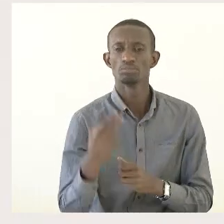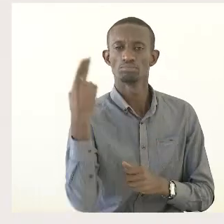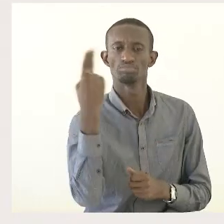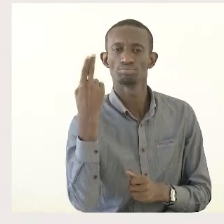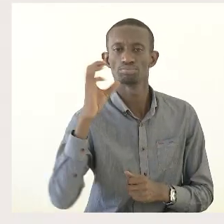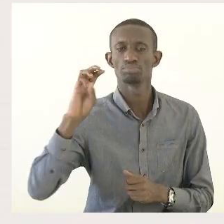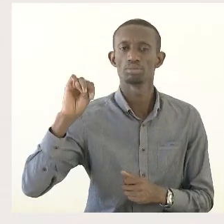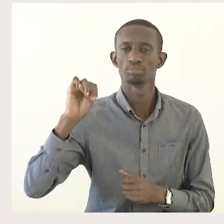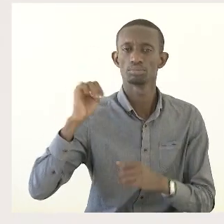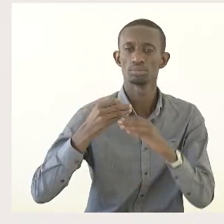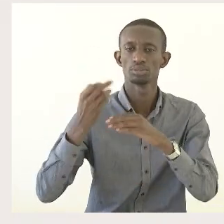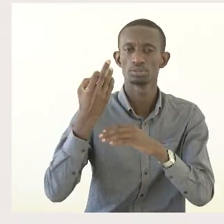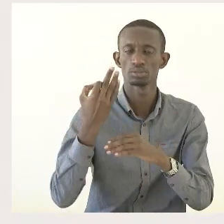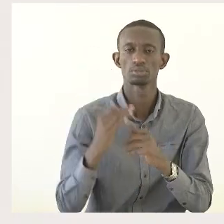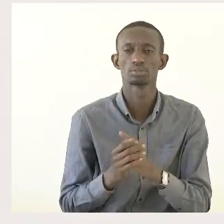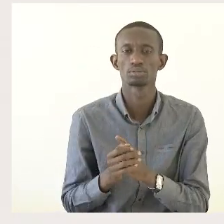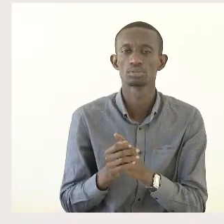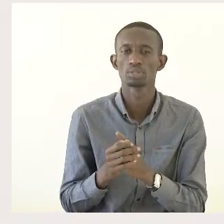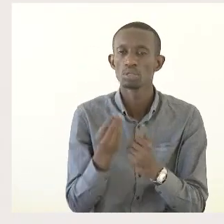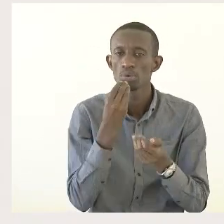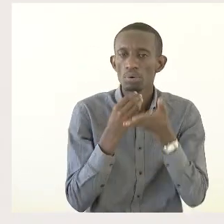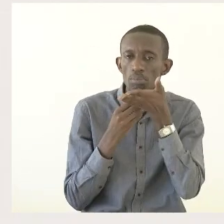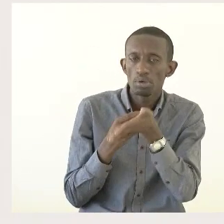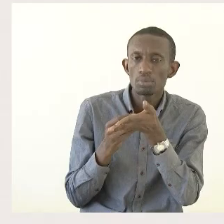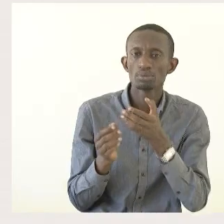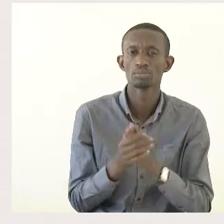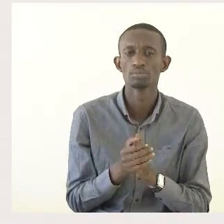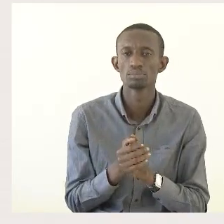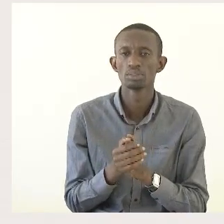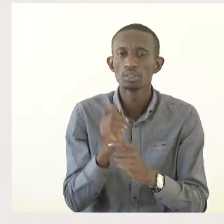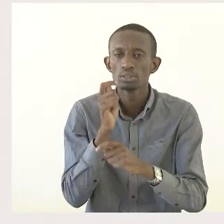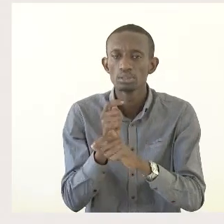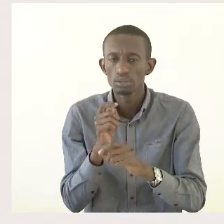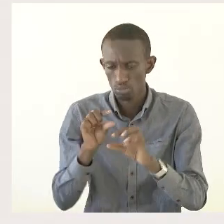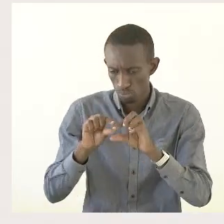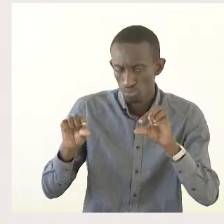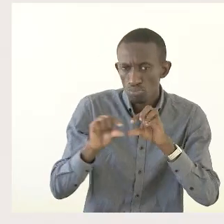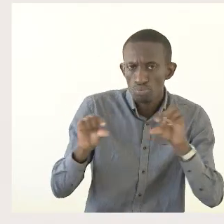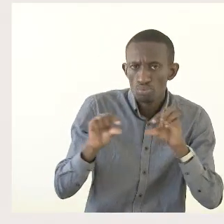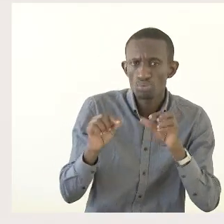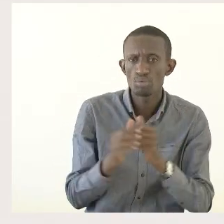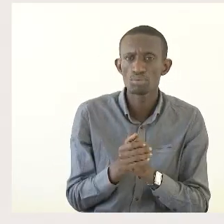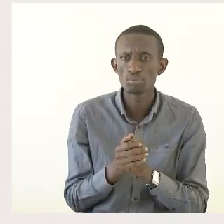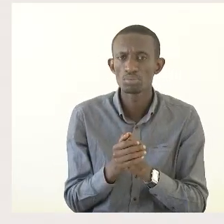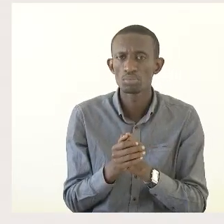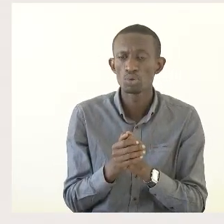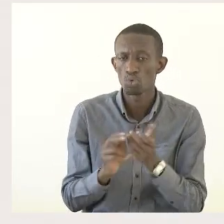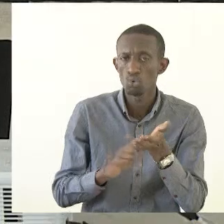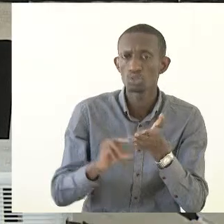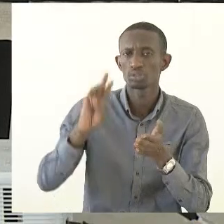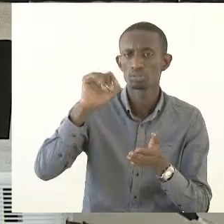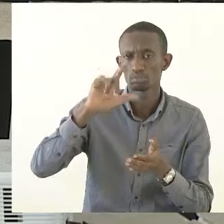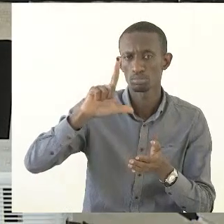test tube and add Meron's reagent and boil, the color remains colorless. You get